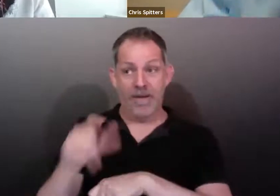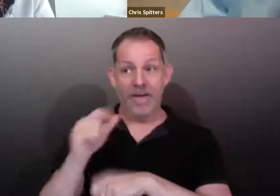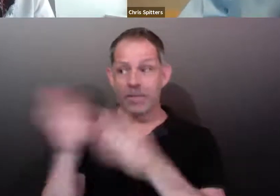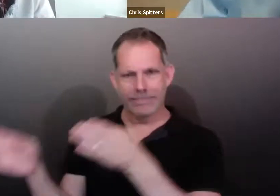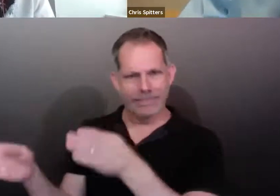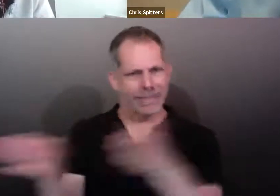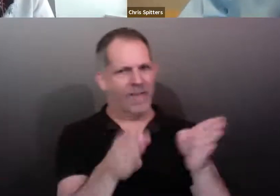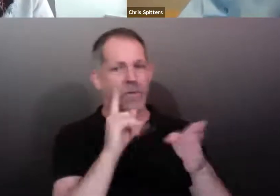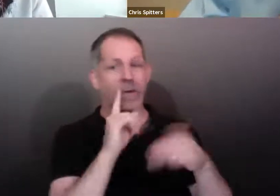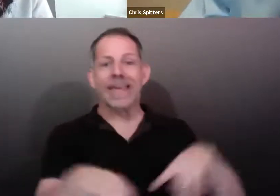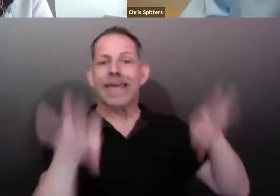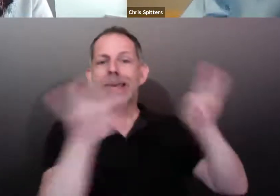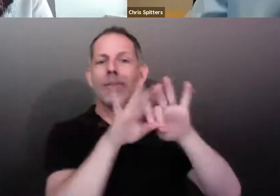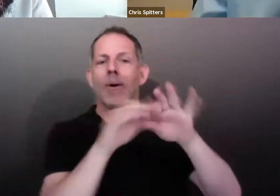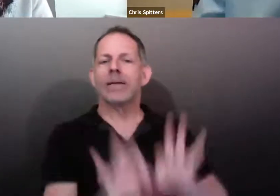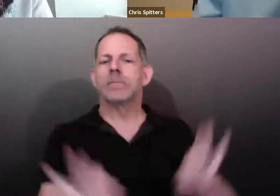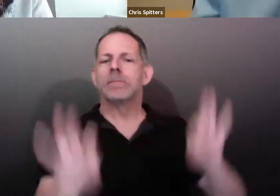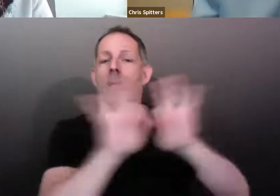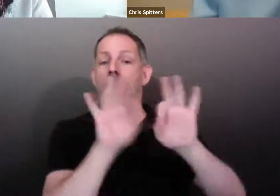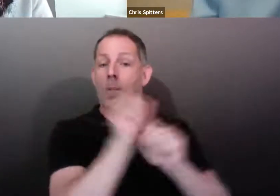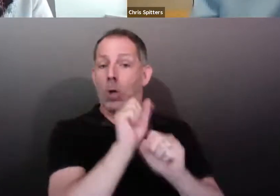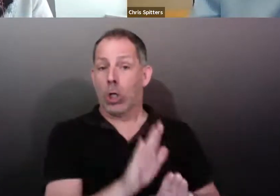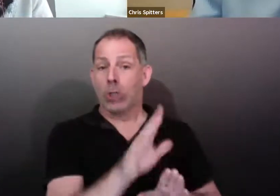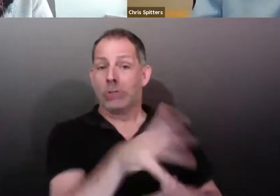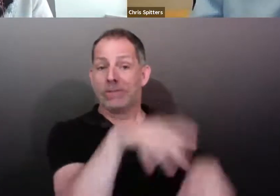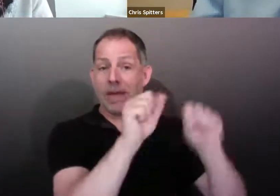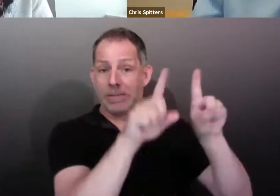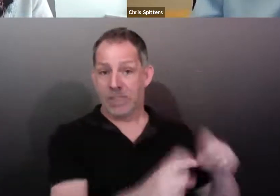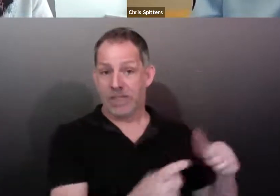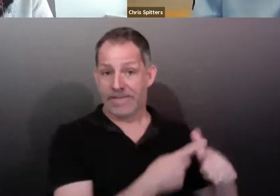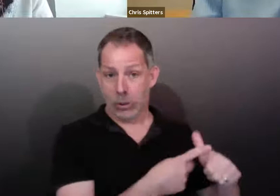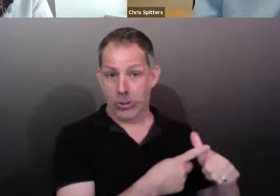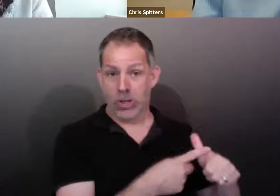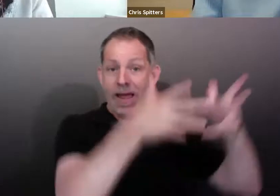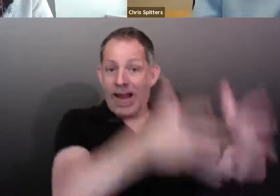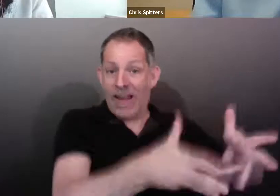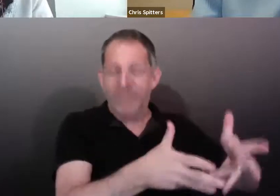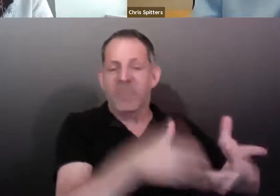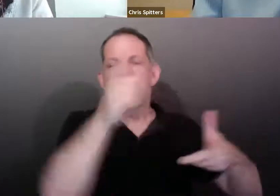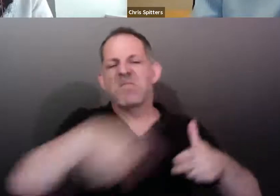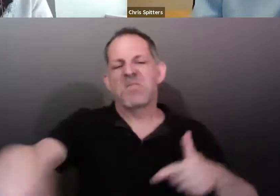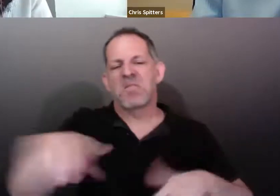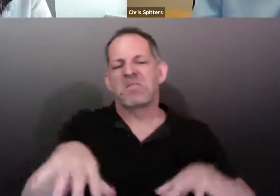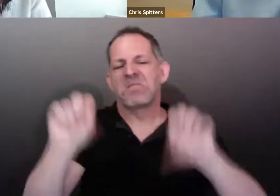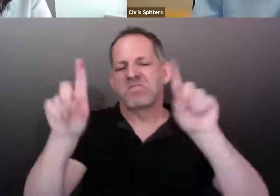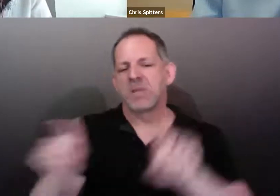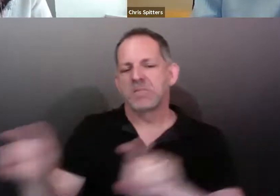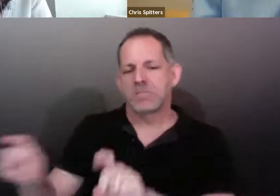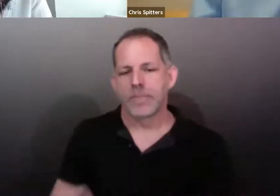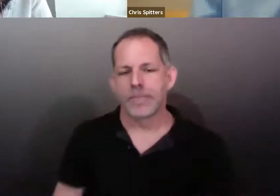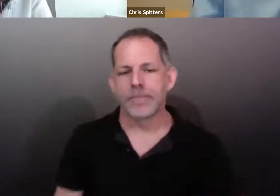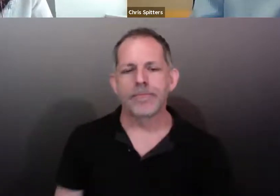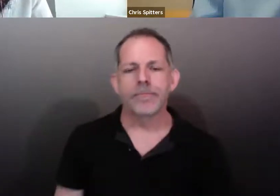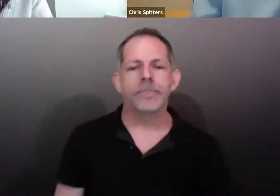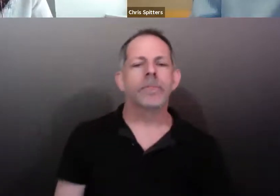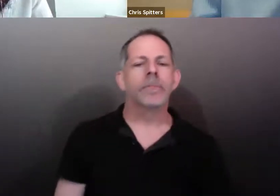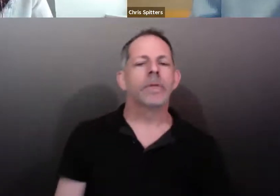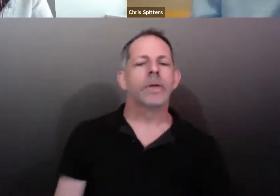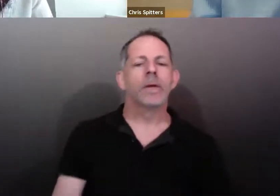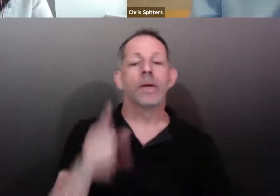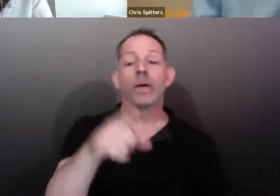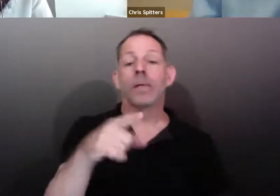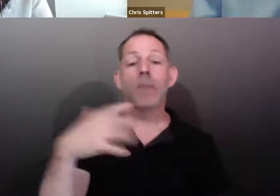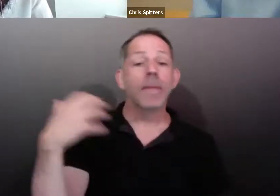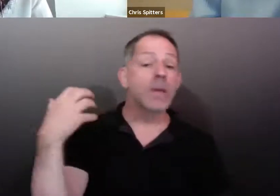employer, healthcare, or travel-related testing. But for now, we're open to and providing that. Our team has also